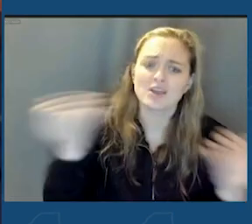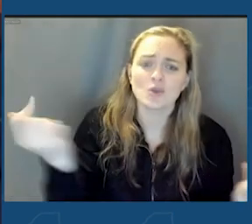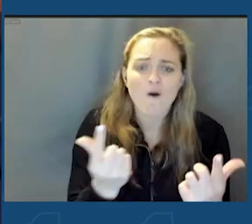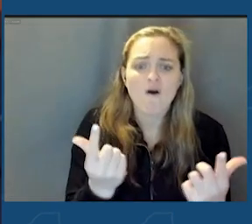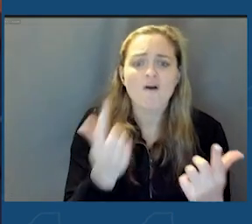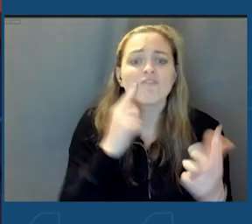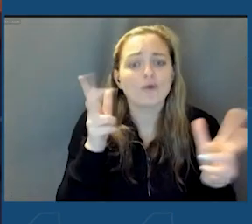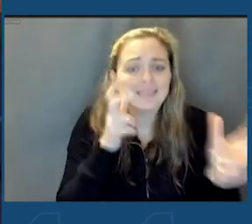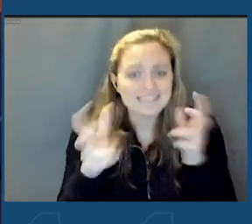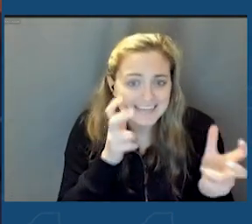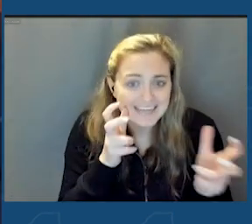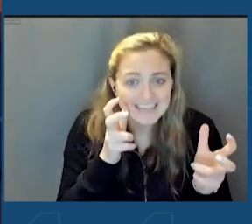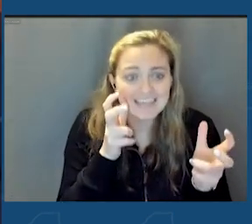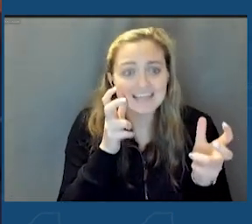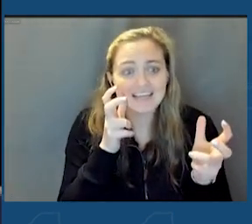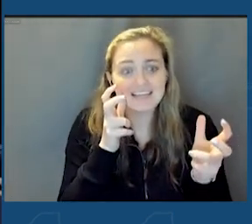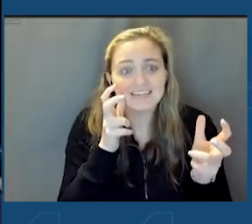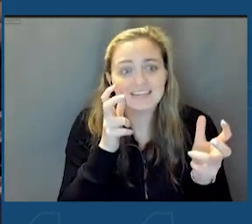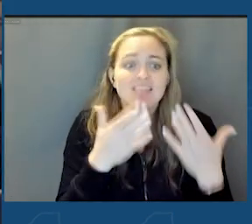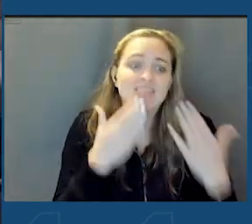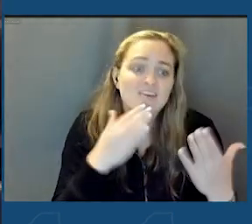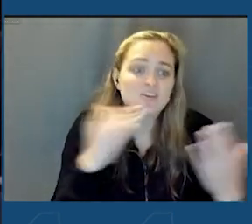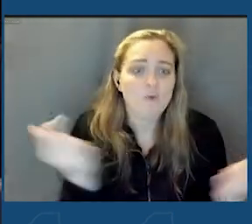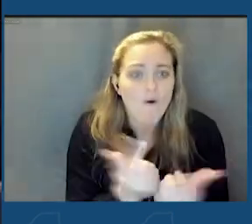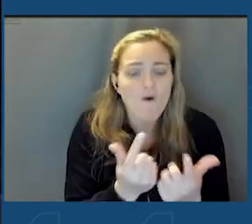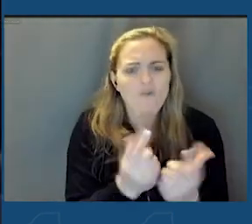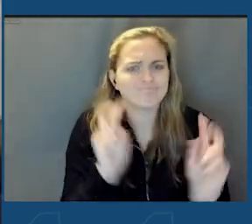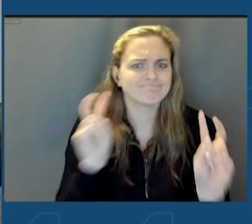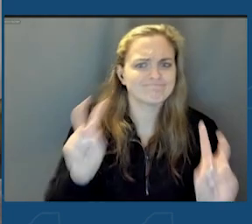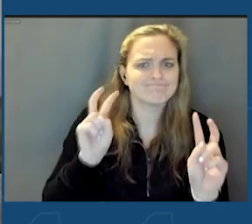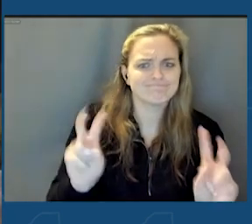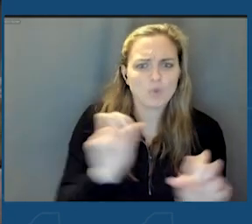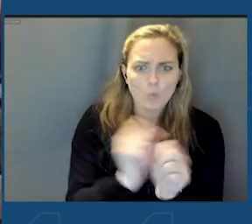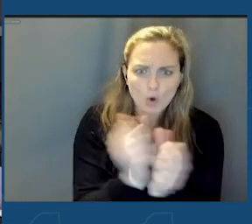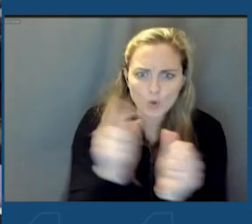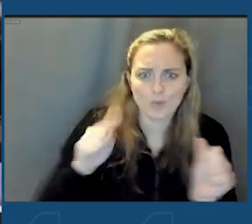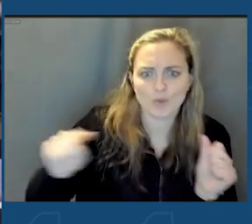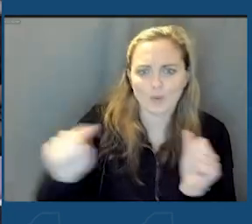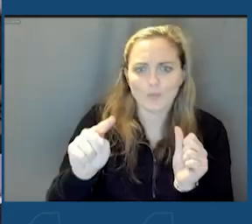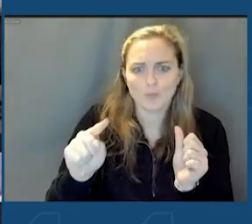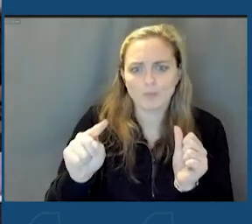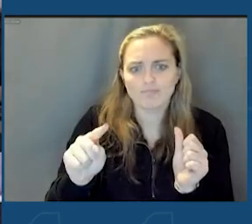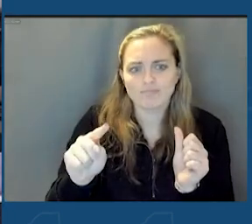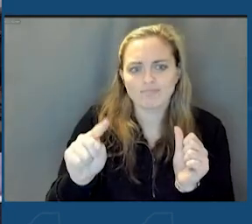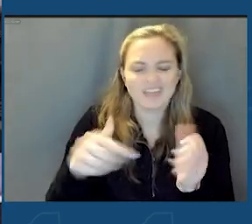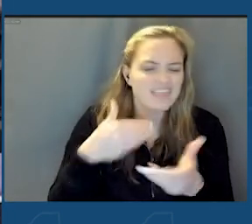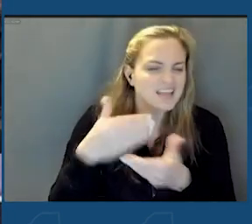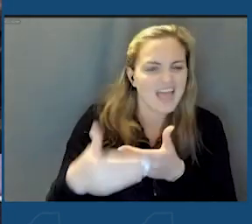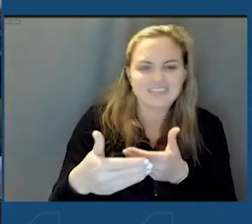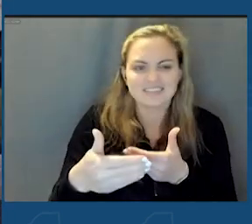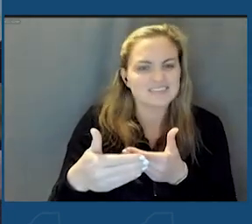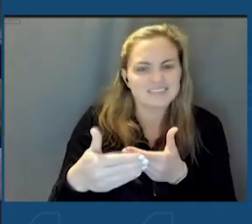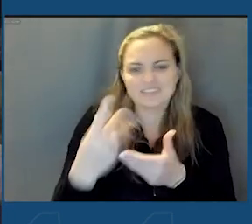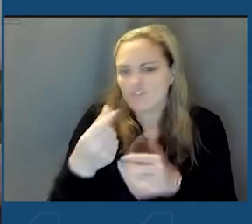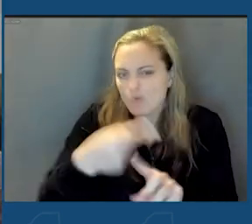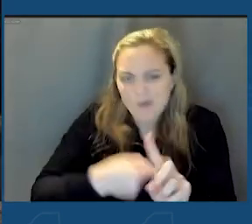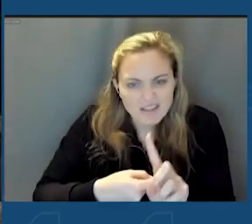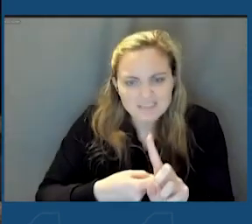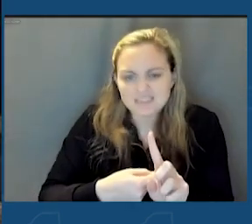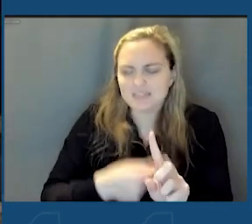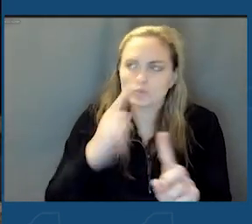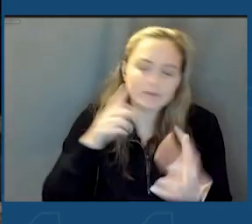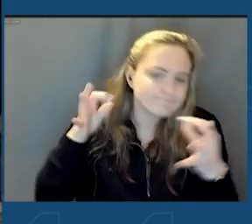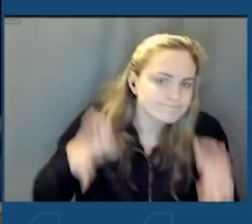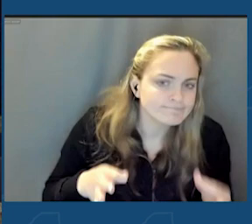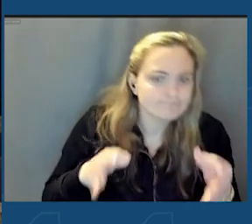listening. Thank you all, and we look forward to working with you in the next few months as we decide what